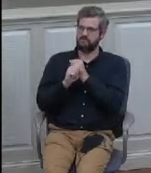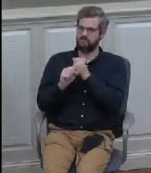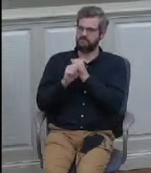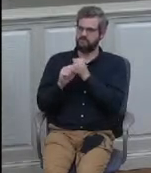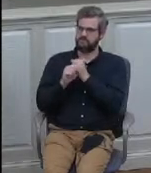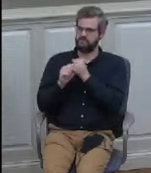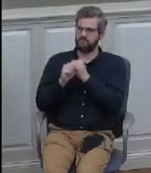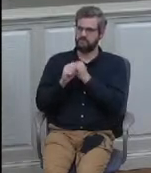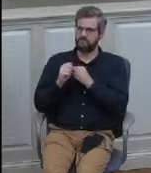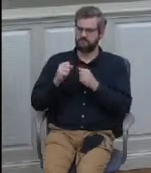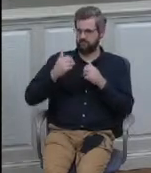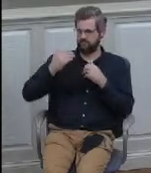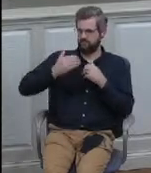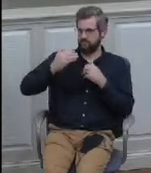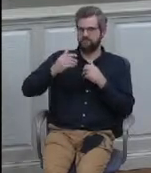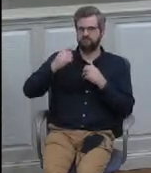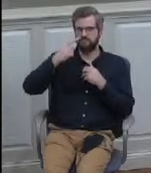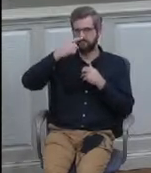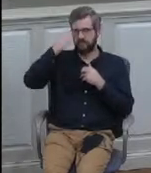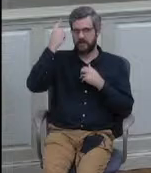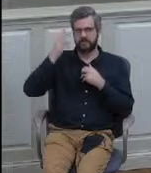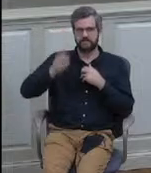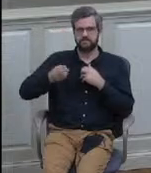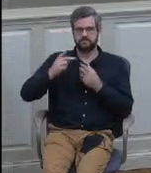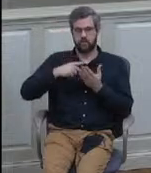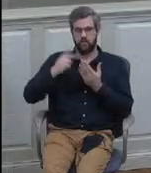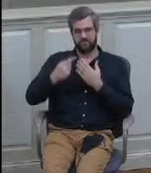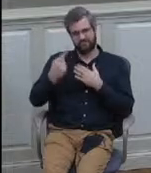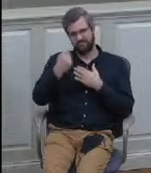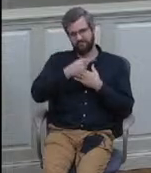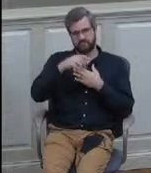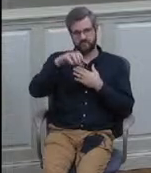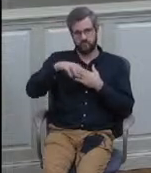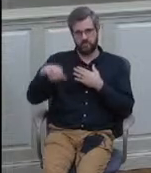Some upcoming Black History programs at Center College.